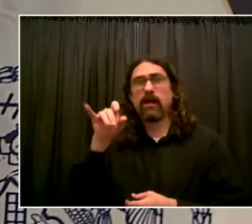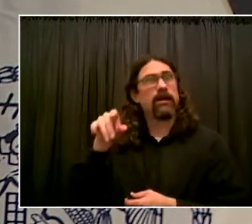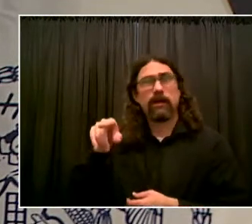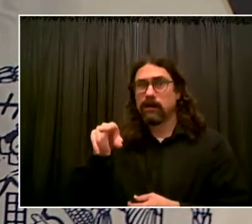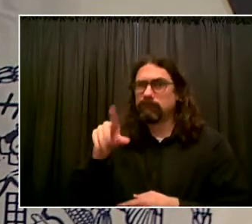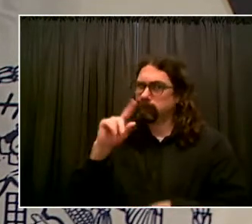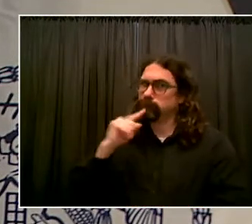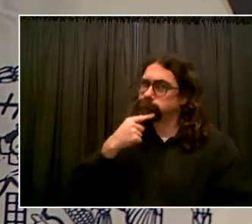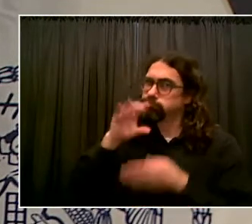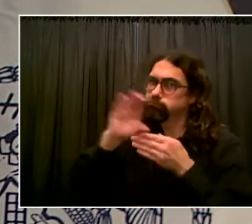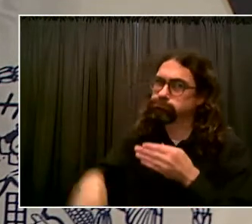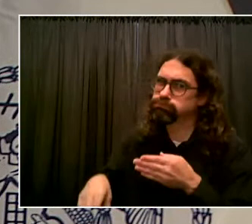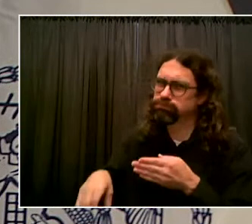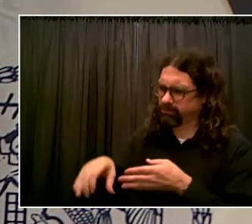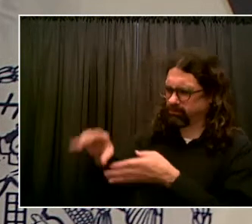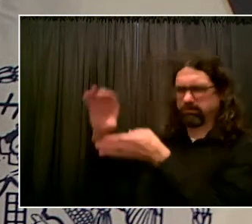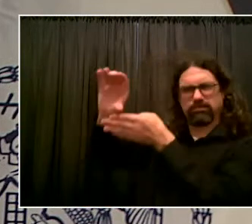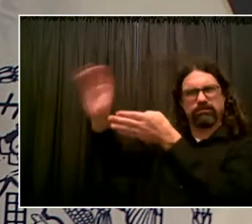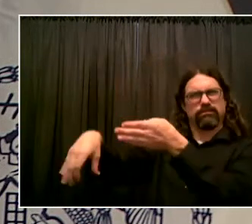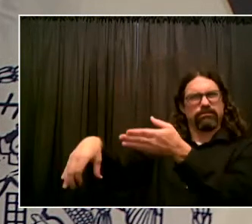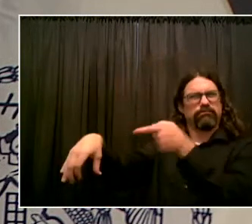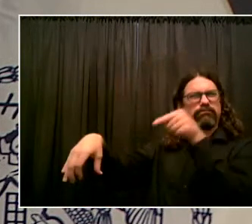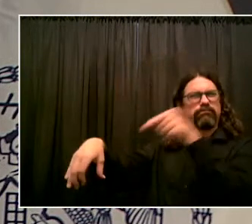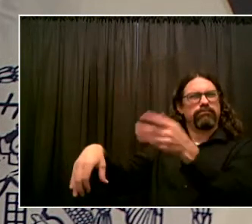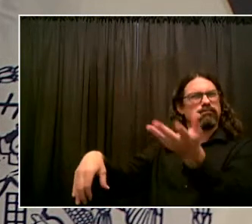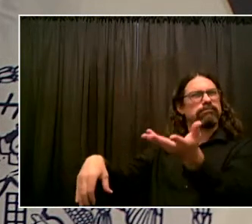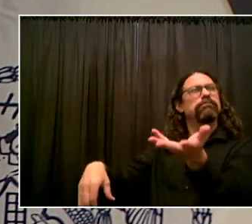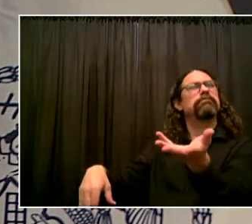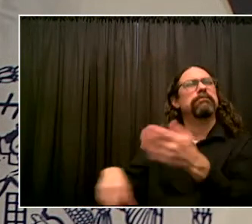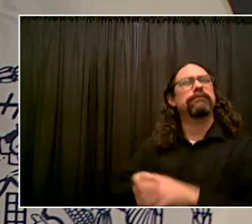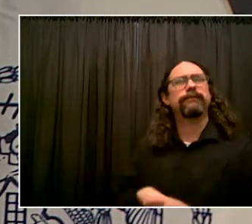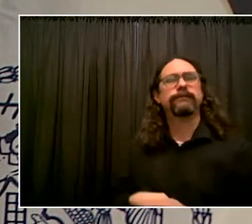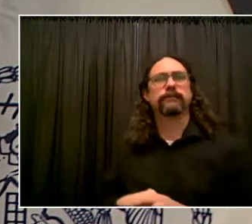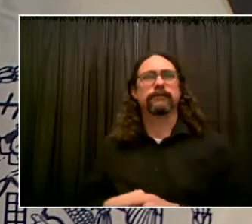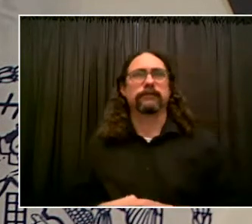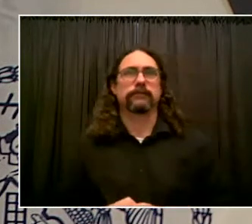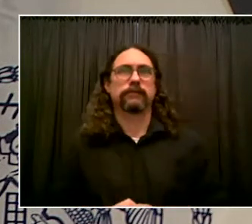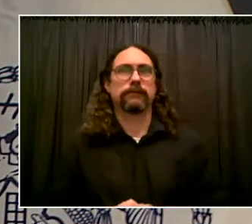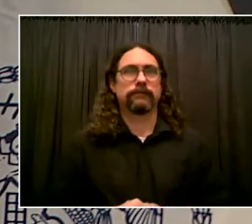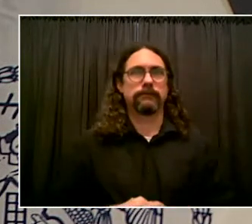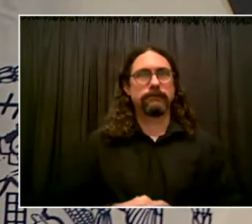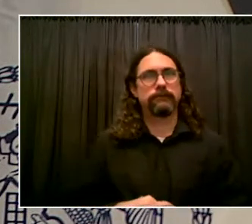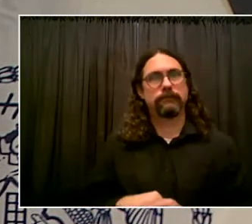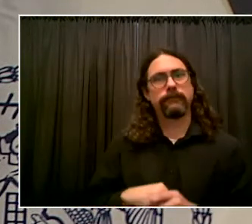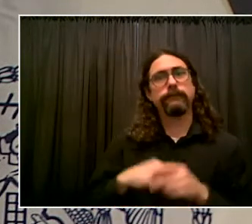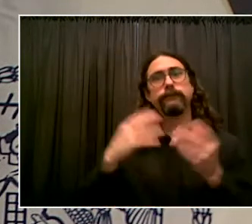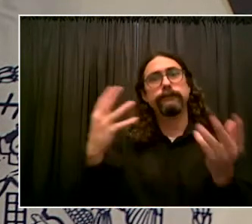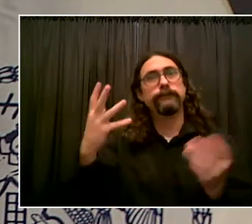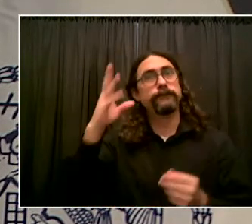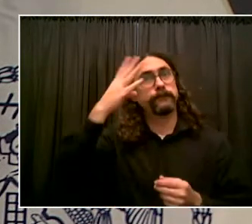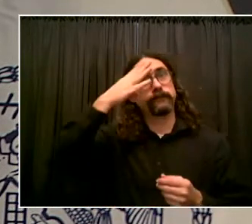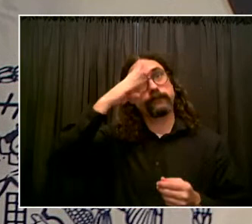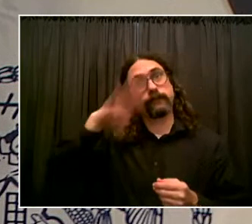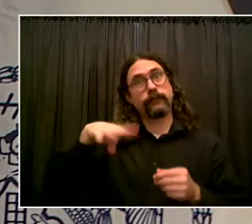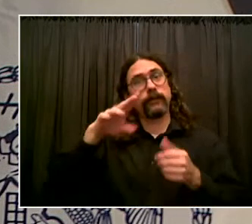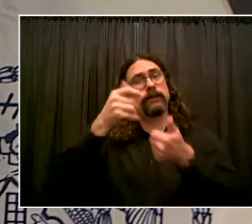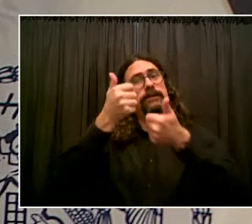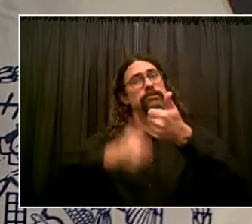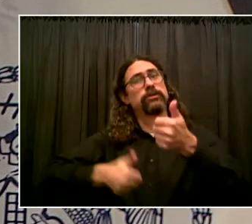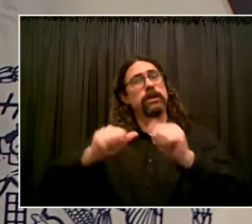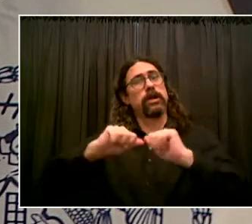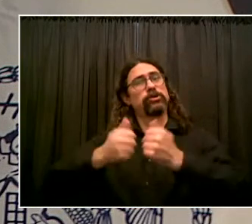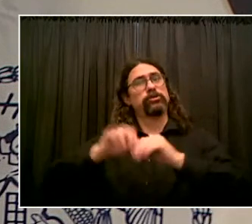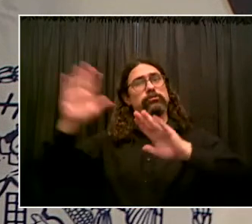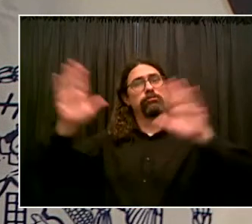can be taken in any agency, and if someone is faking sick leave, that means they're at